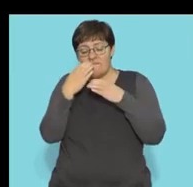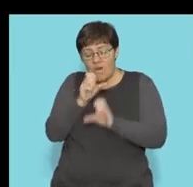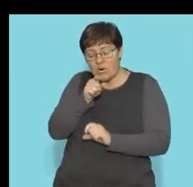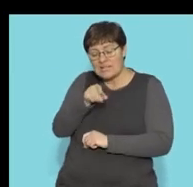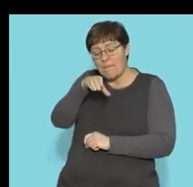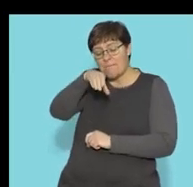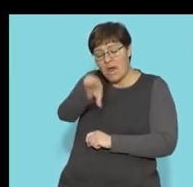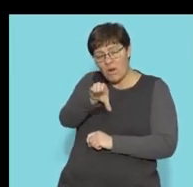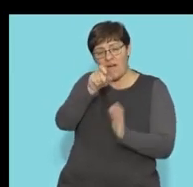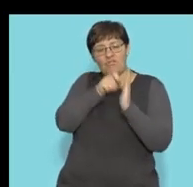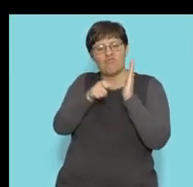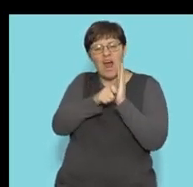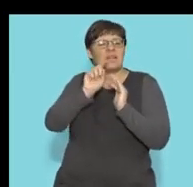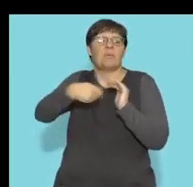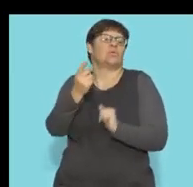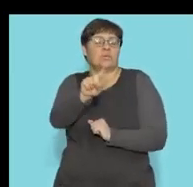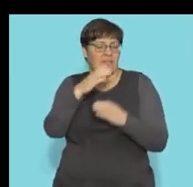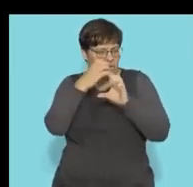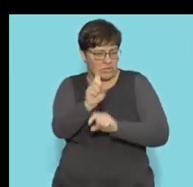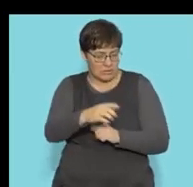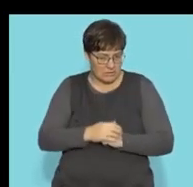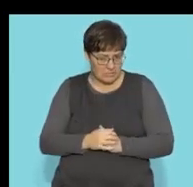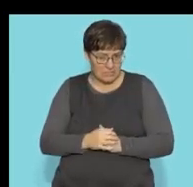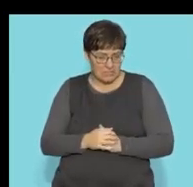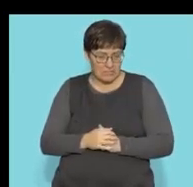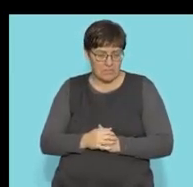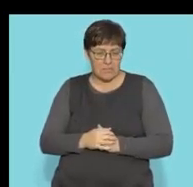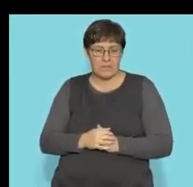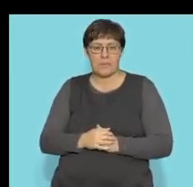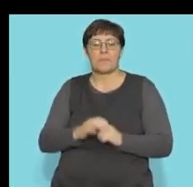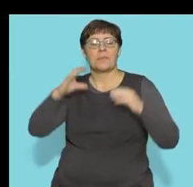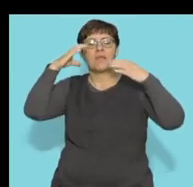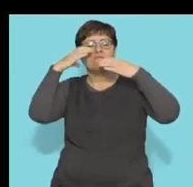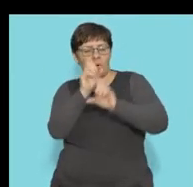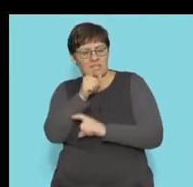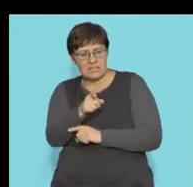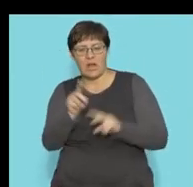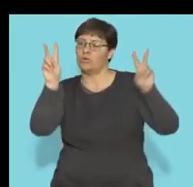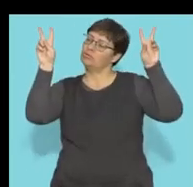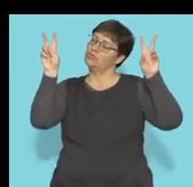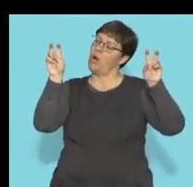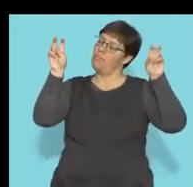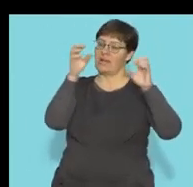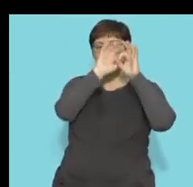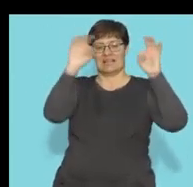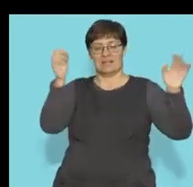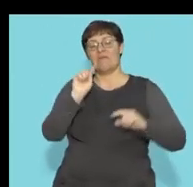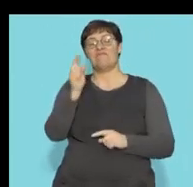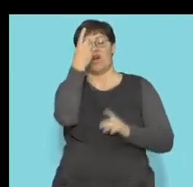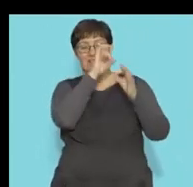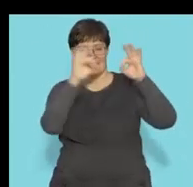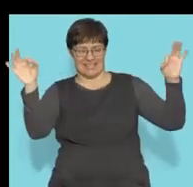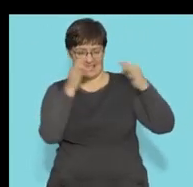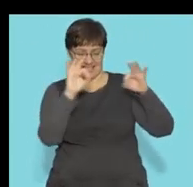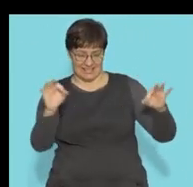paragraph must be. And your focus is going to be stated in your topic sentence, which is your first